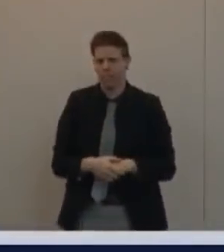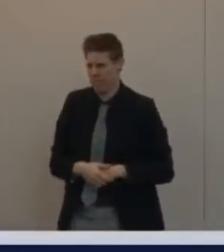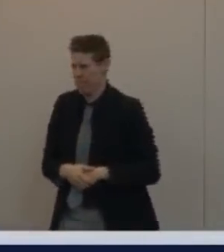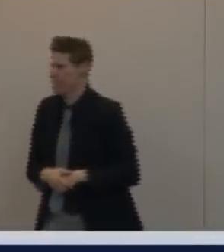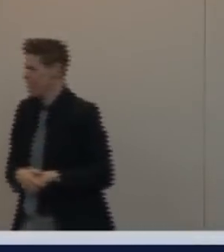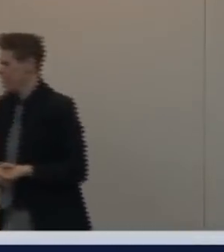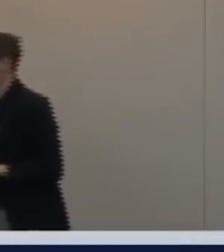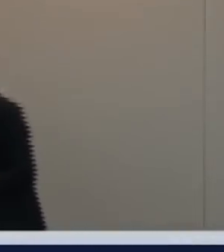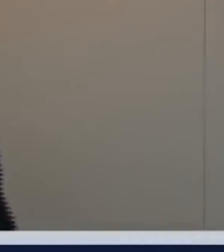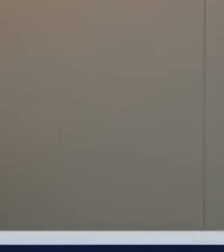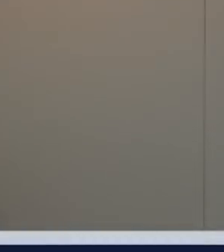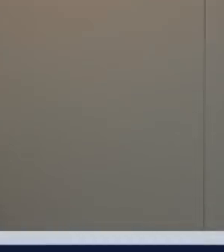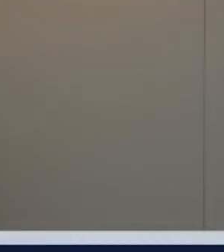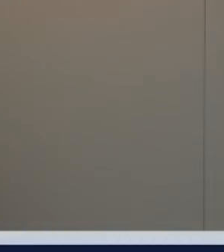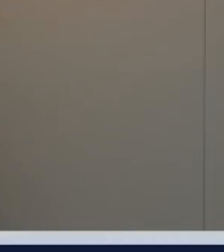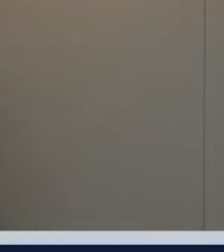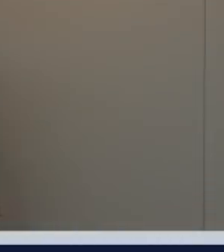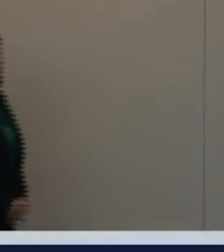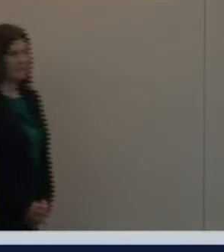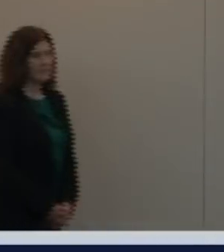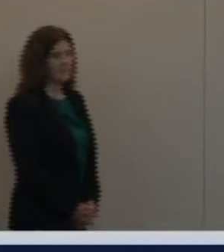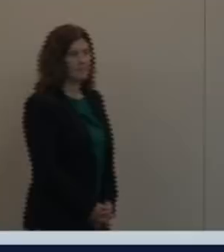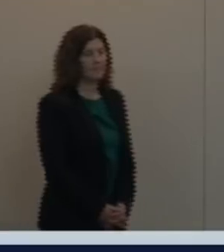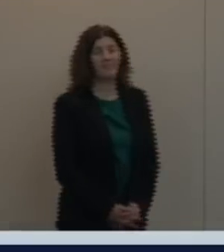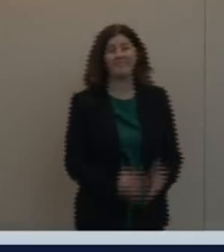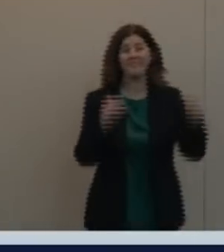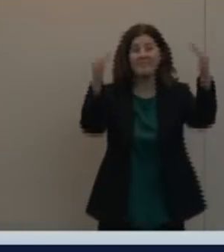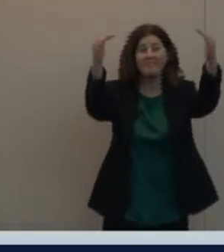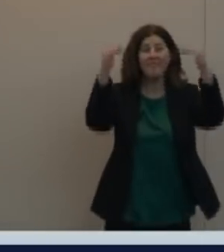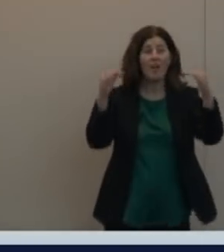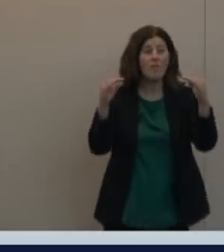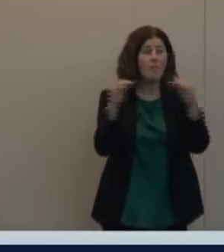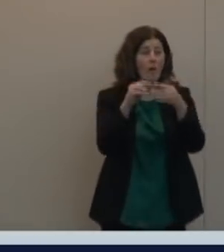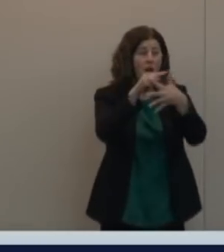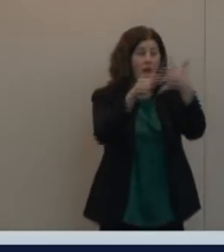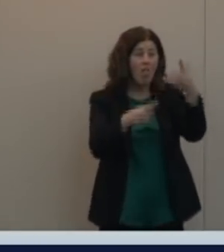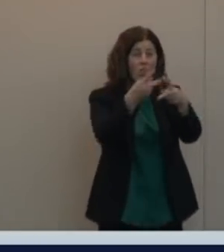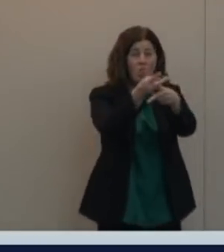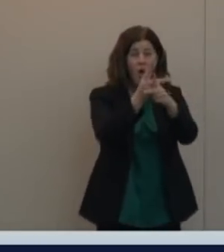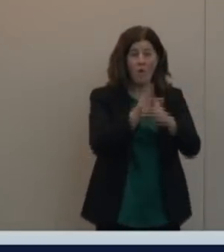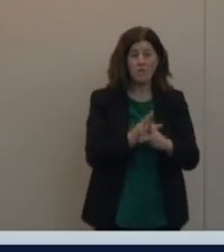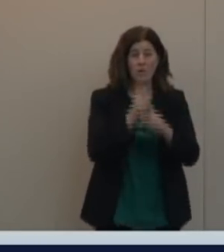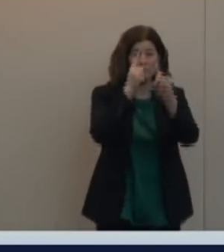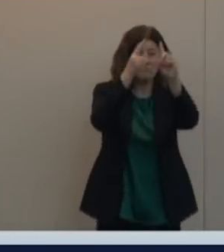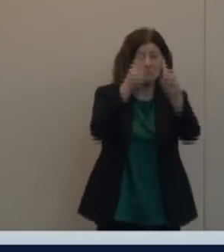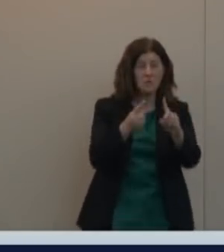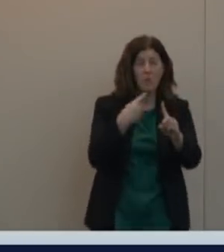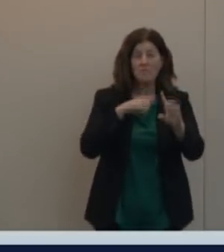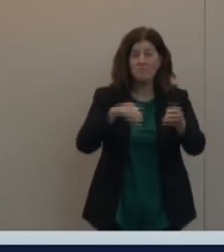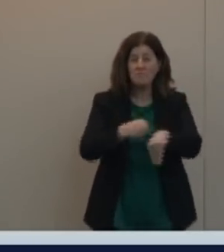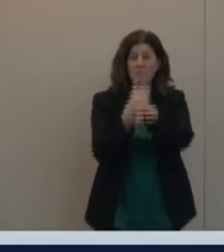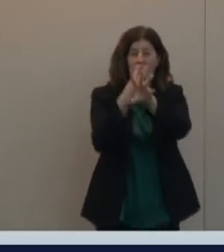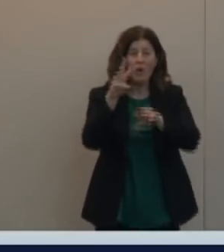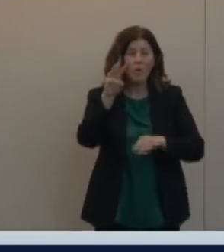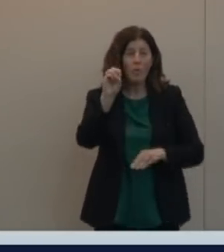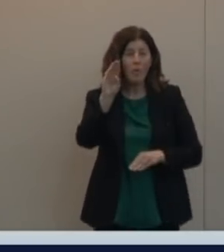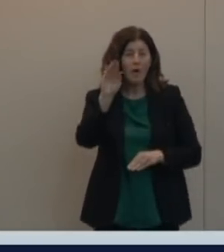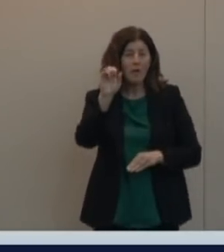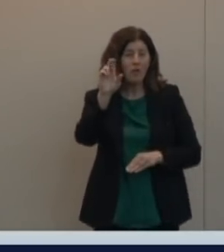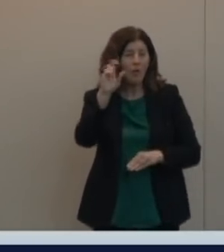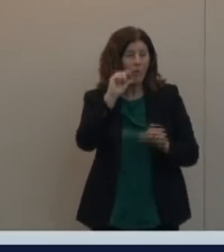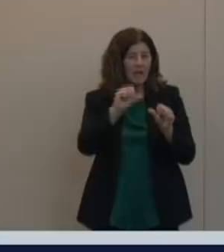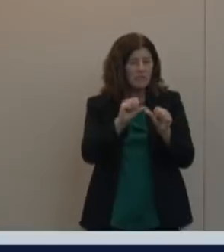done. These are some more loans, and I just really want to point out we're having webinars. We're going to continue